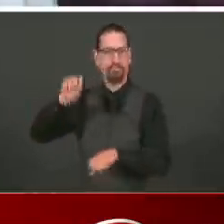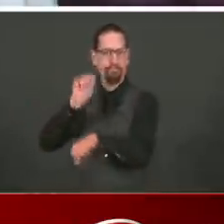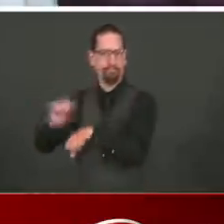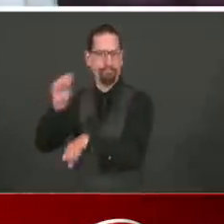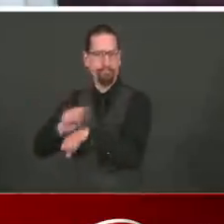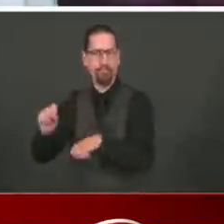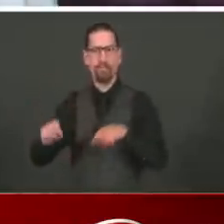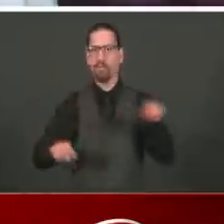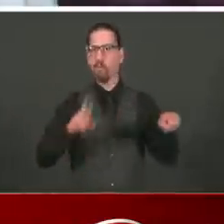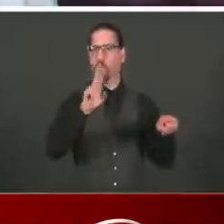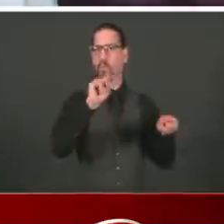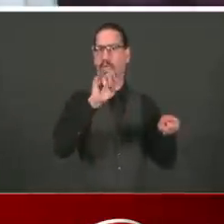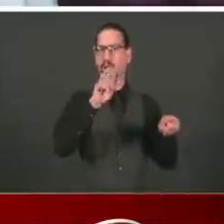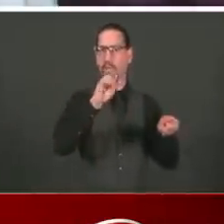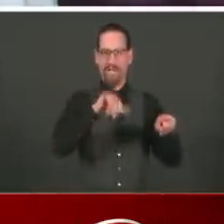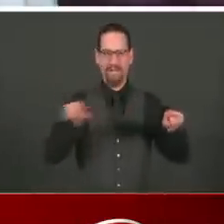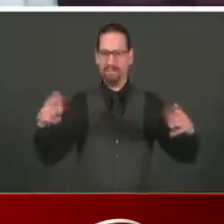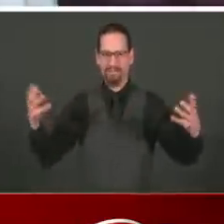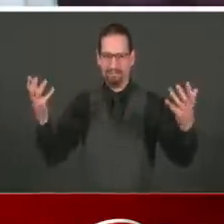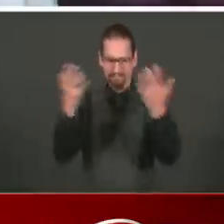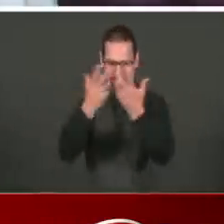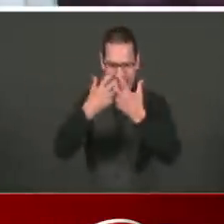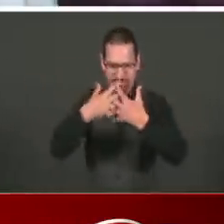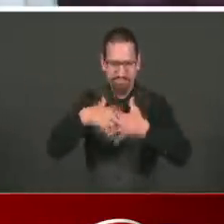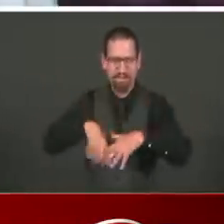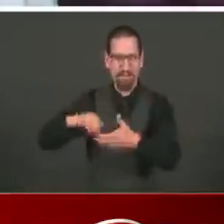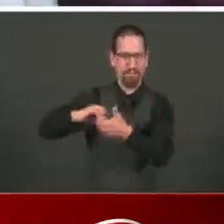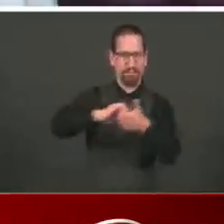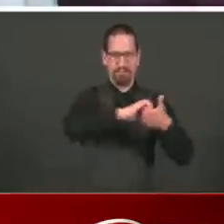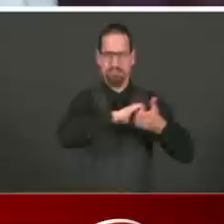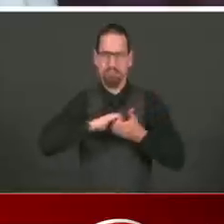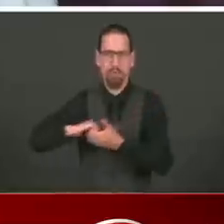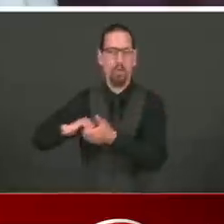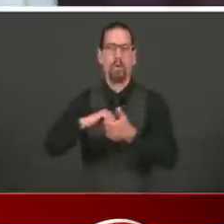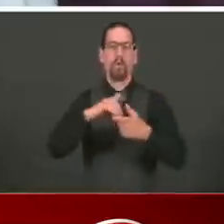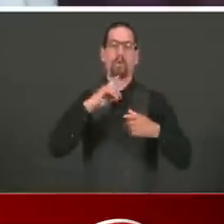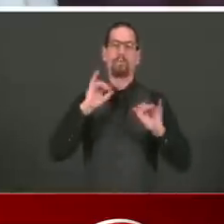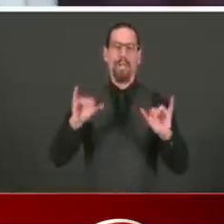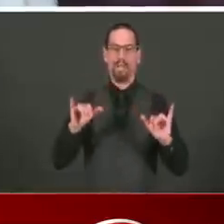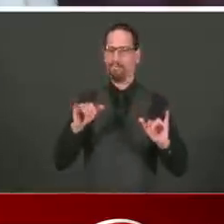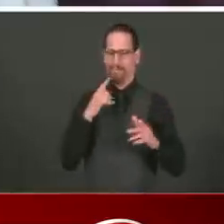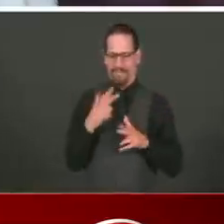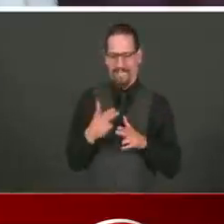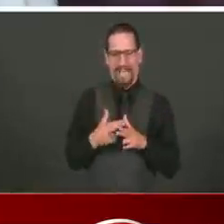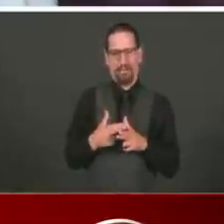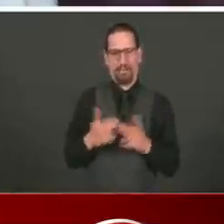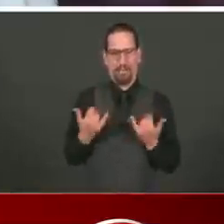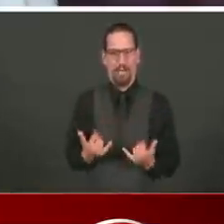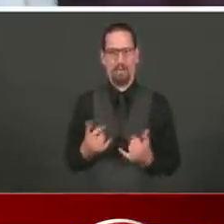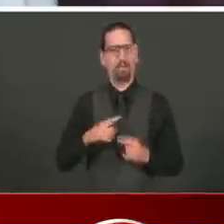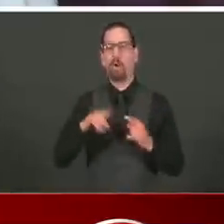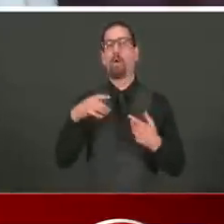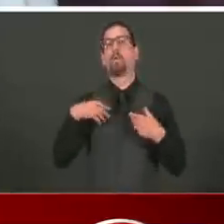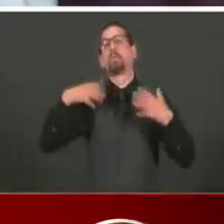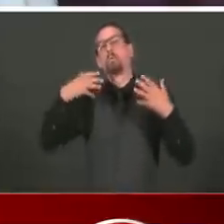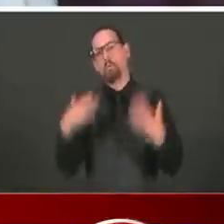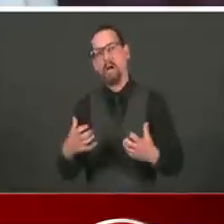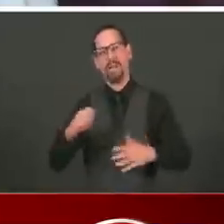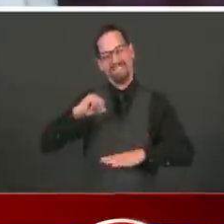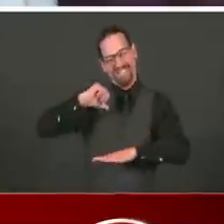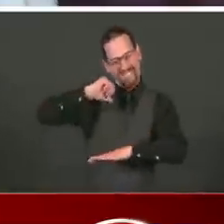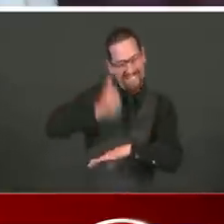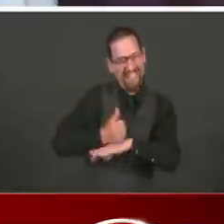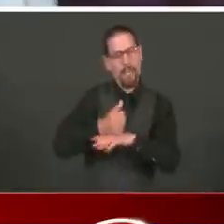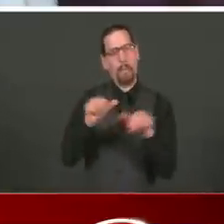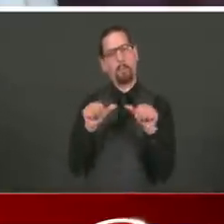we go forward, I would love to see a more permanent diversion program, mediation